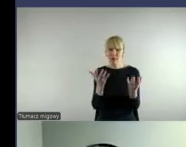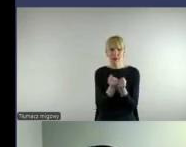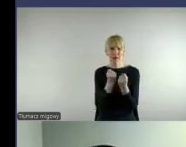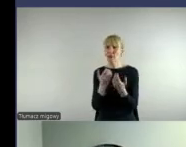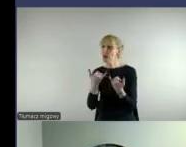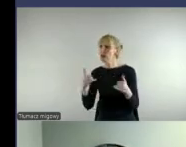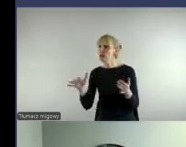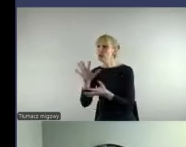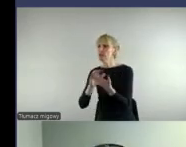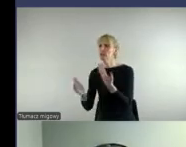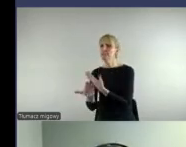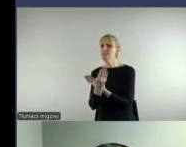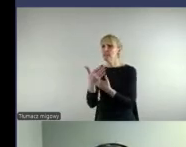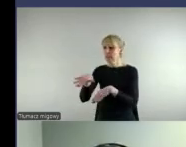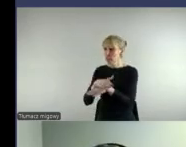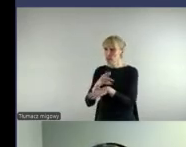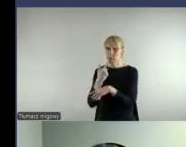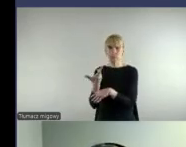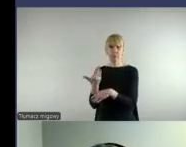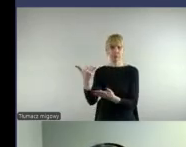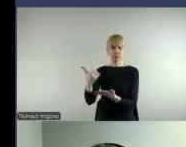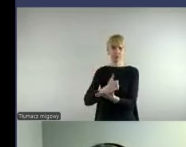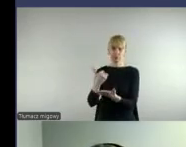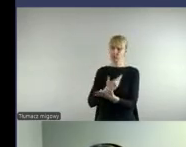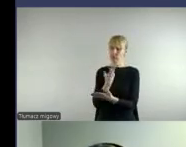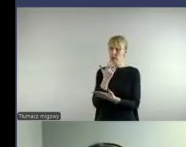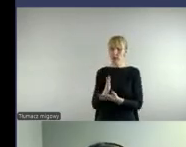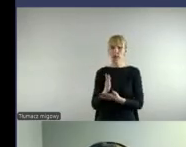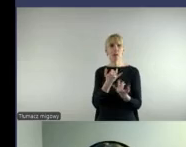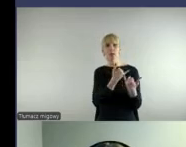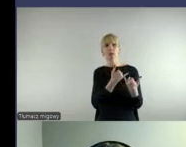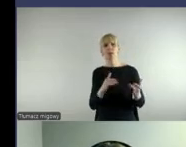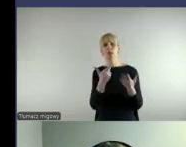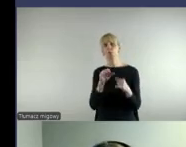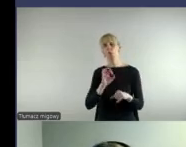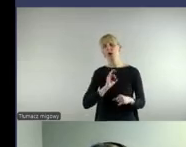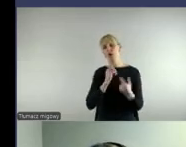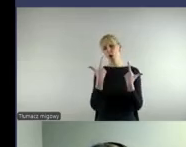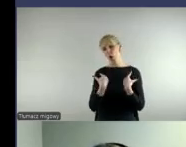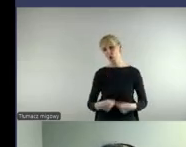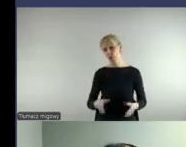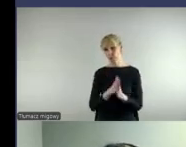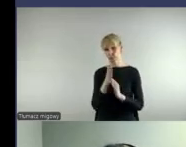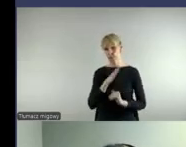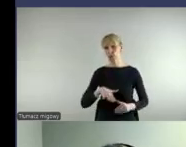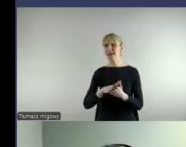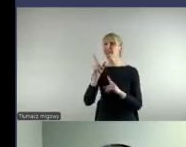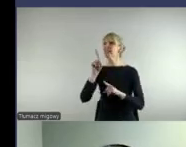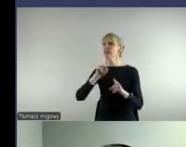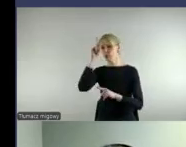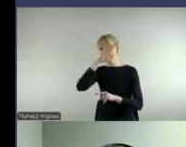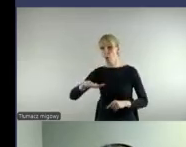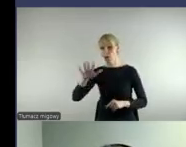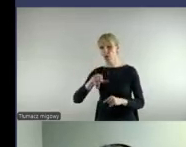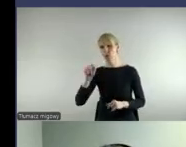help me. And no amount of personal preparedness could replace the importance of the community I was living in. So my new